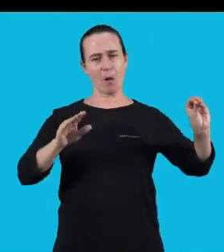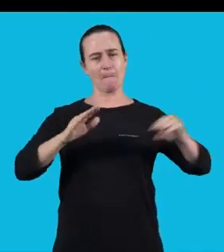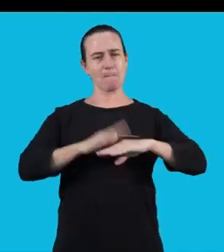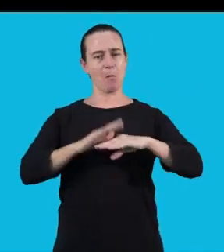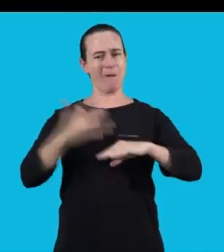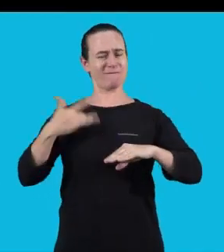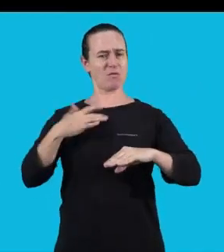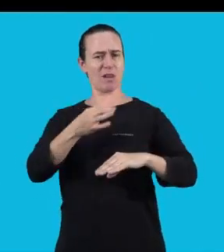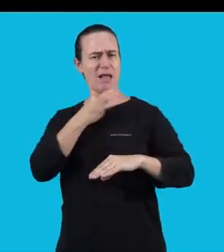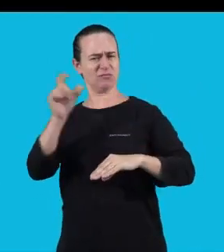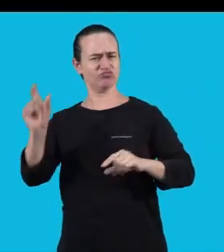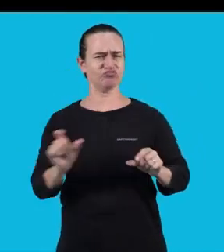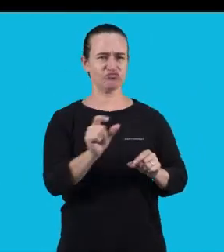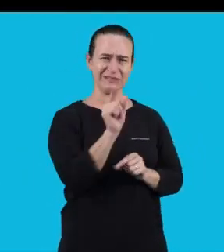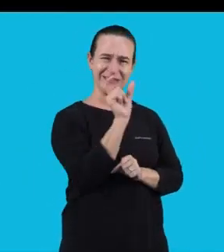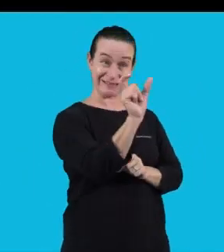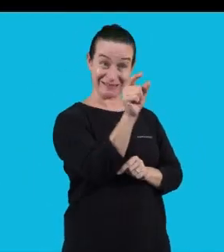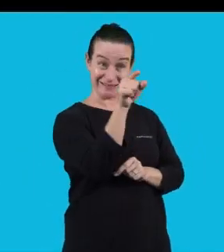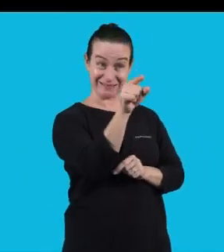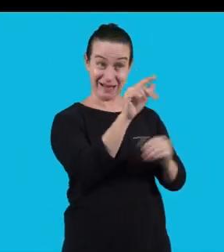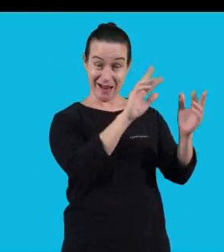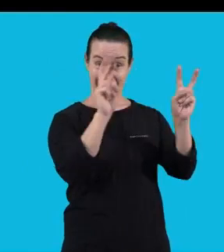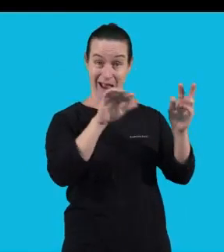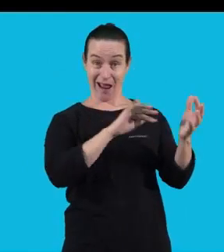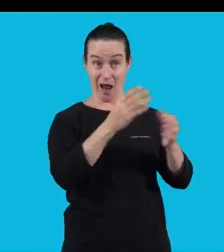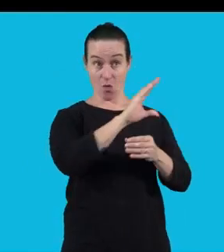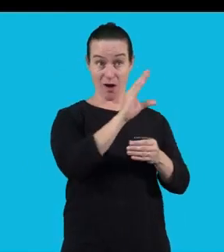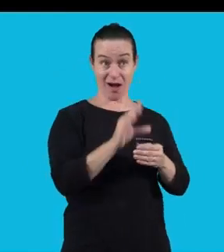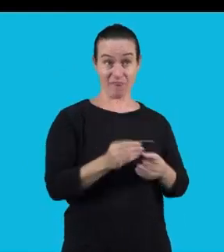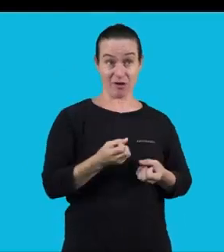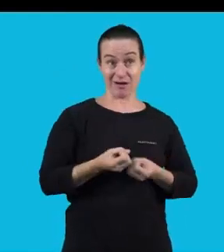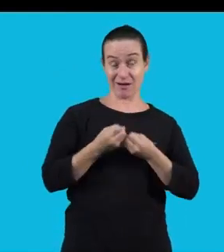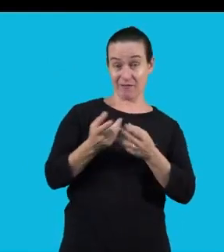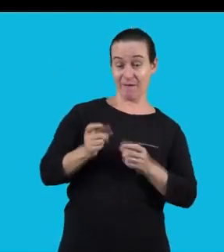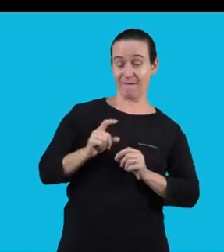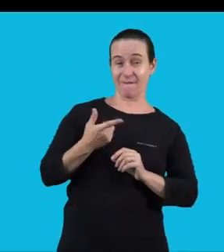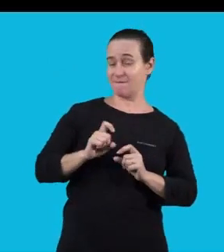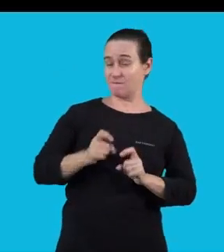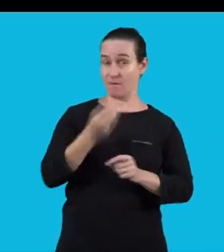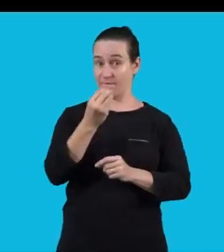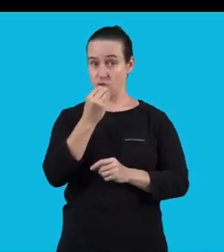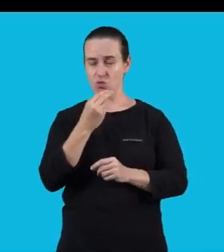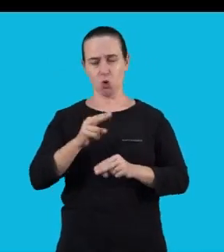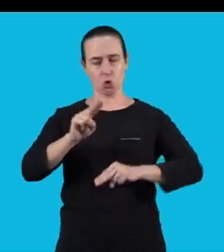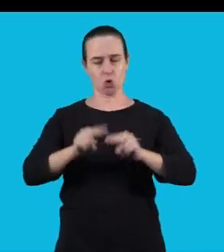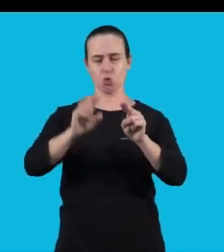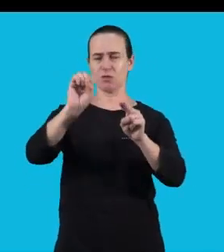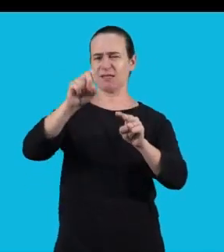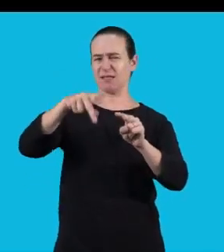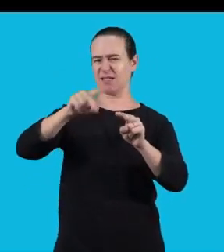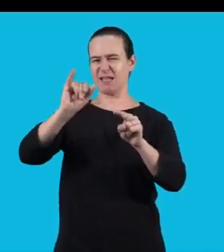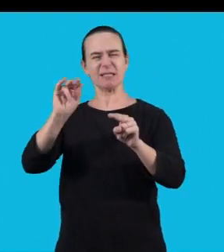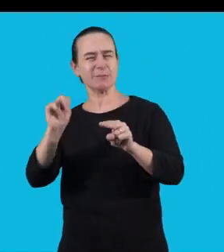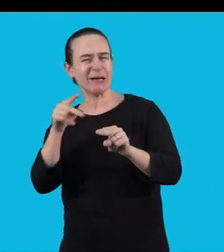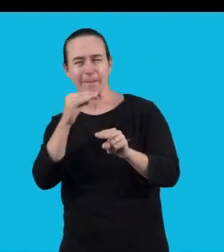to the title, how Africa is giving fast food a new spin. So spin